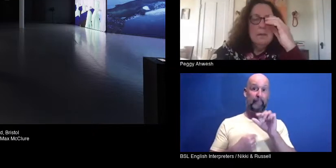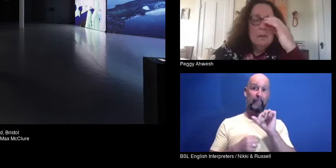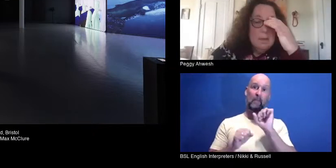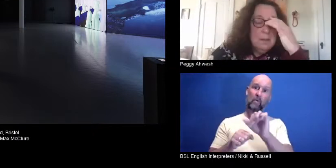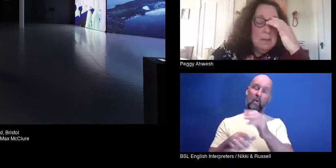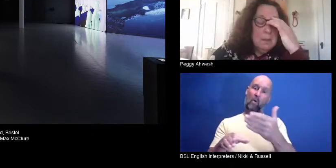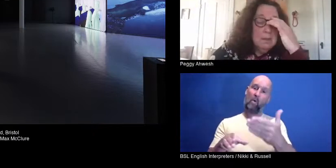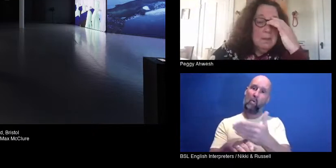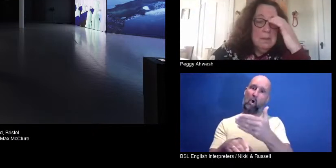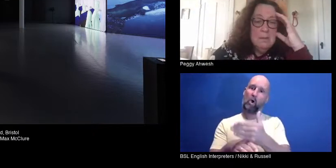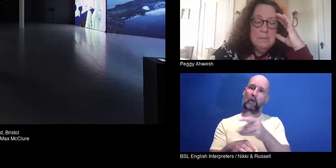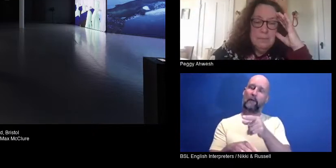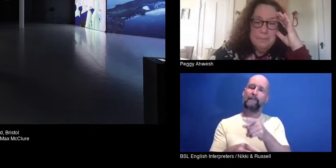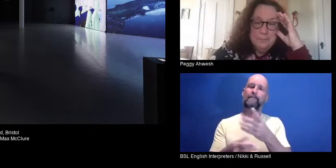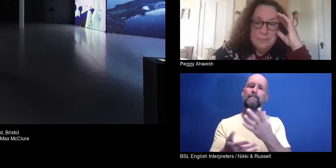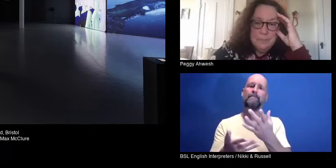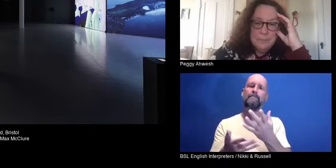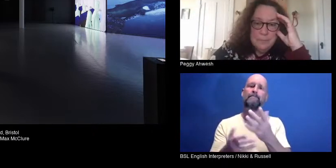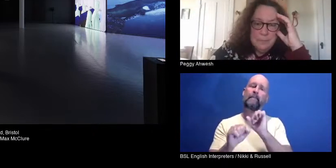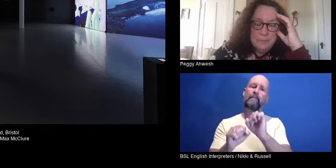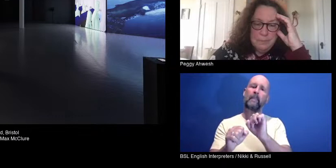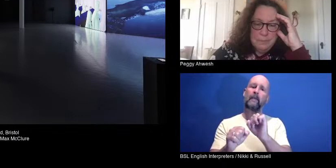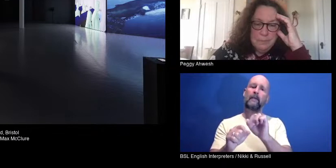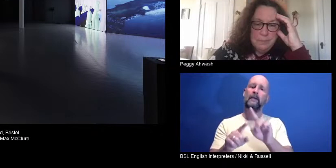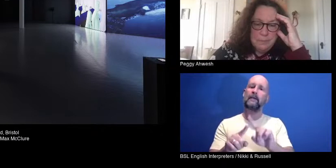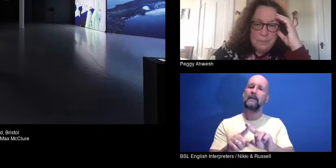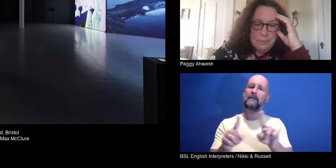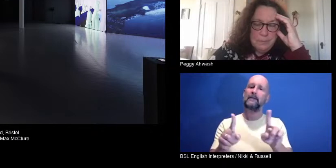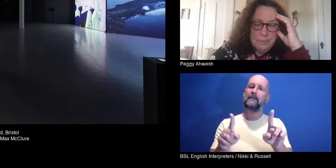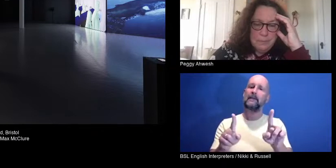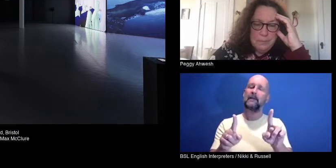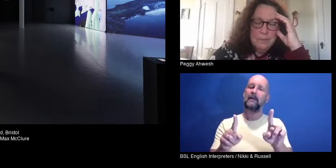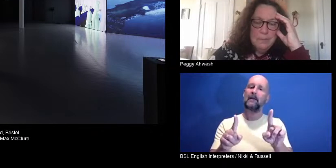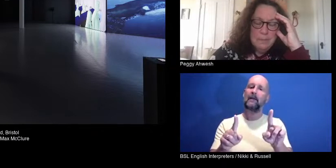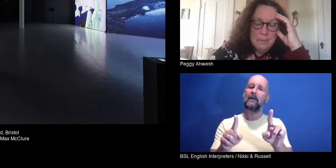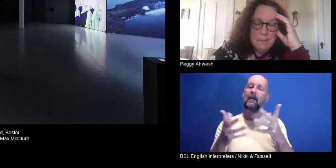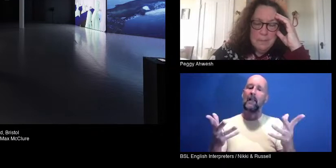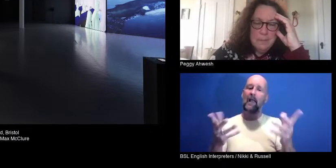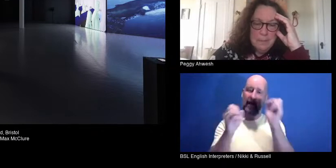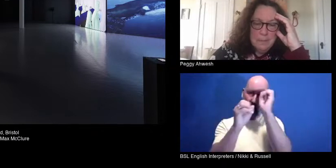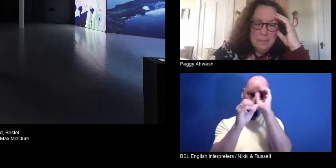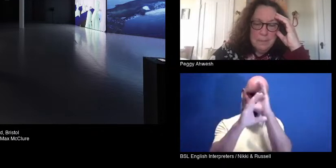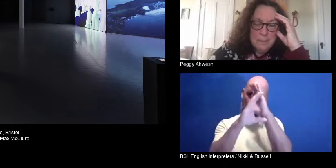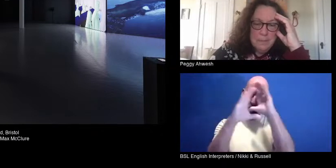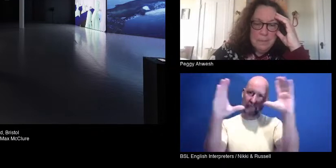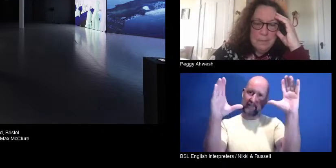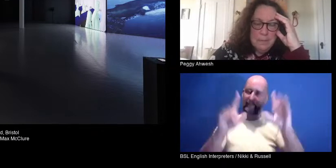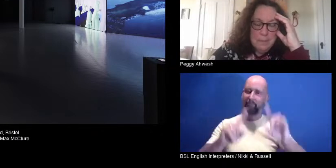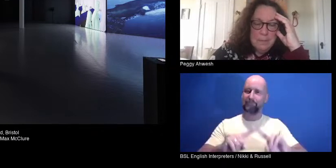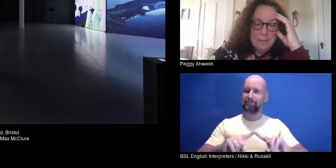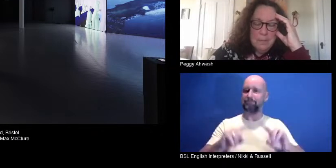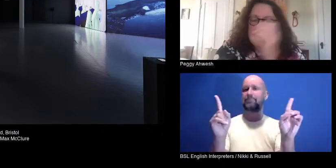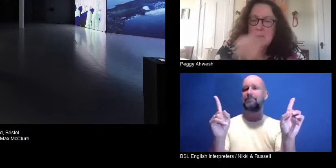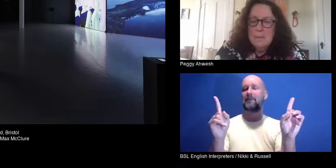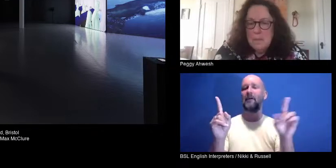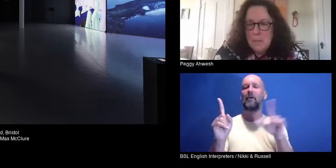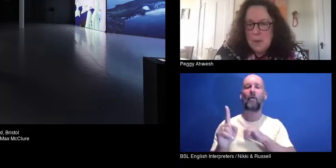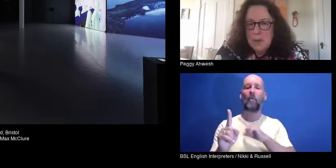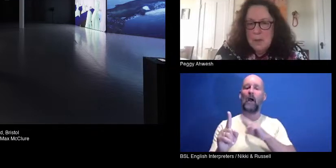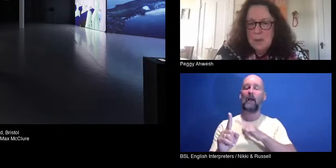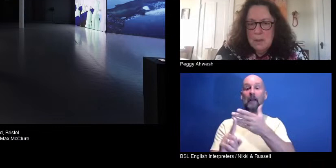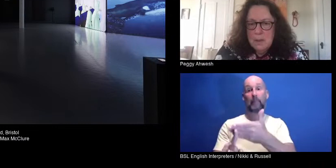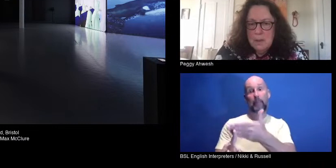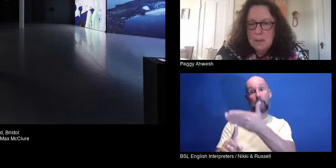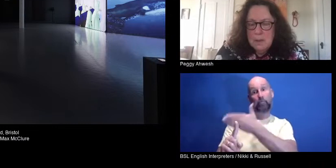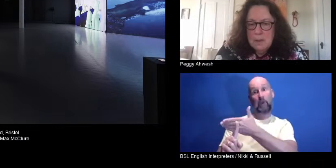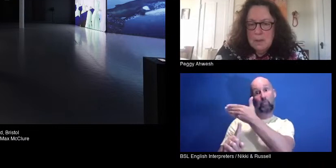of very different conception of authorship, you know, than maybe the generation prior, where